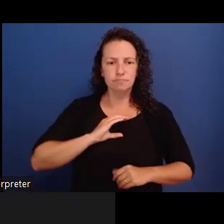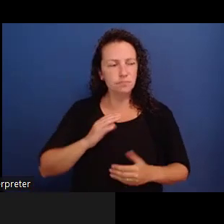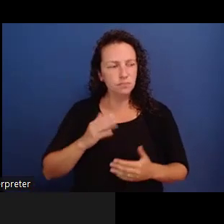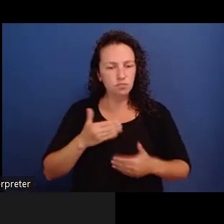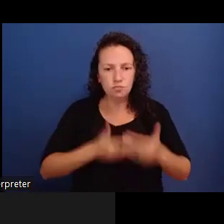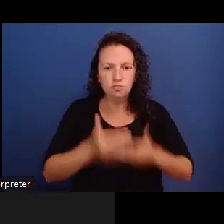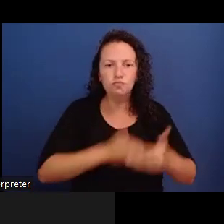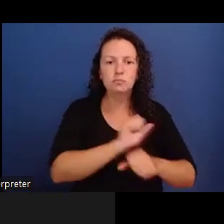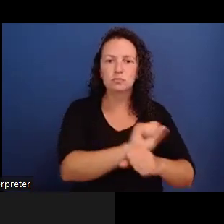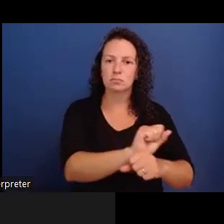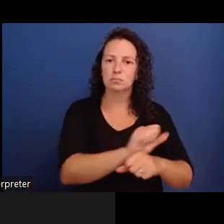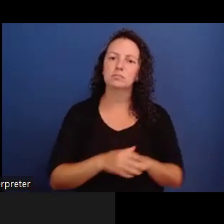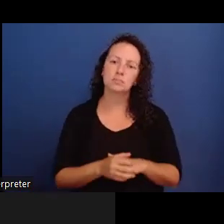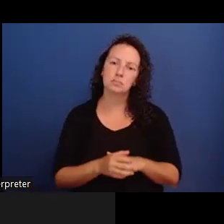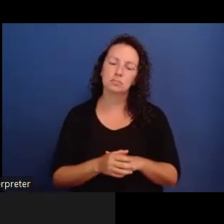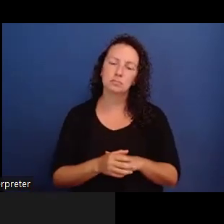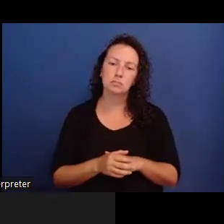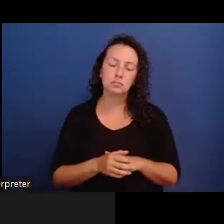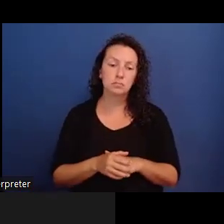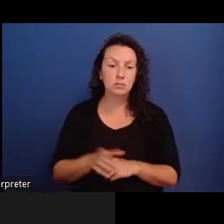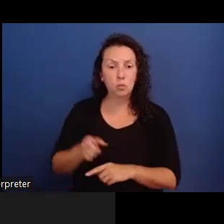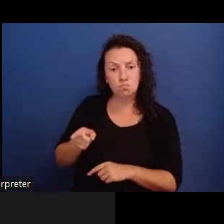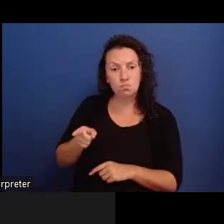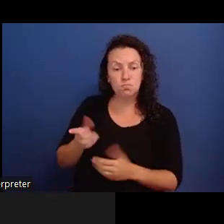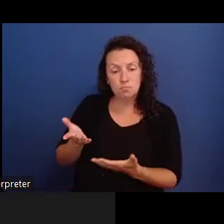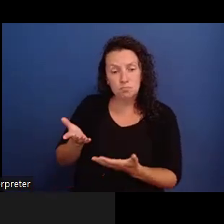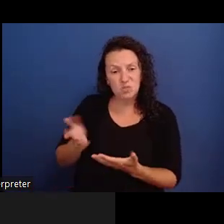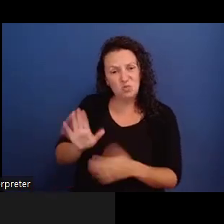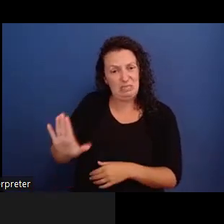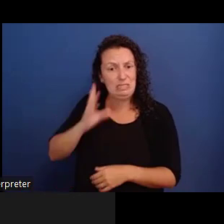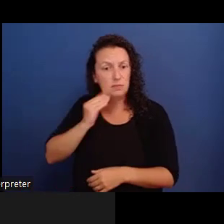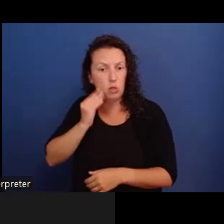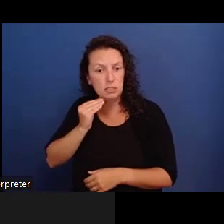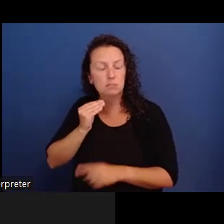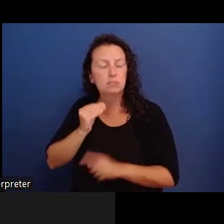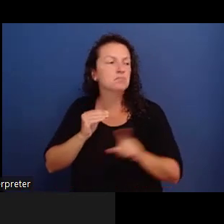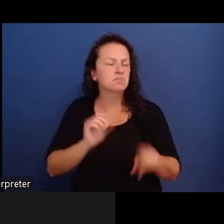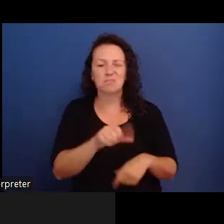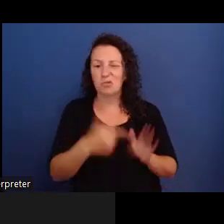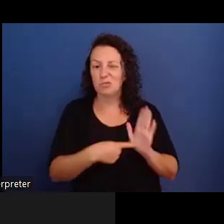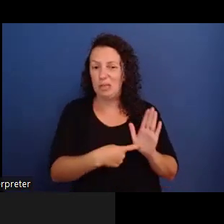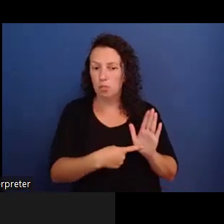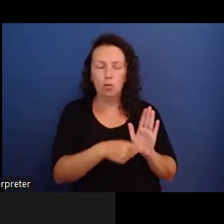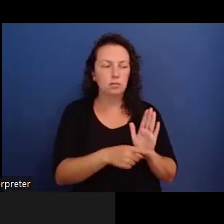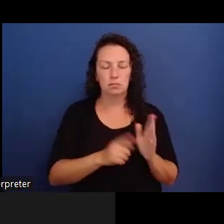it for that person. For another person it was people. So